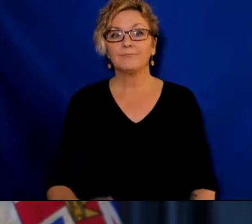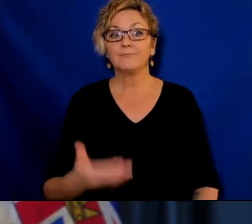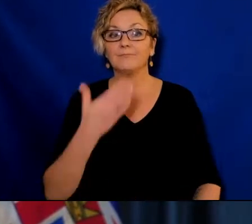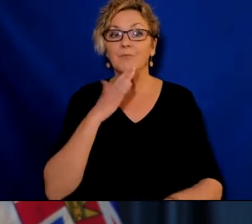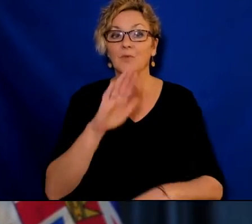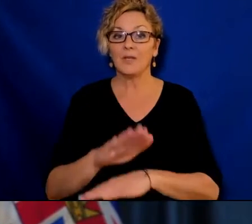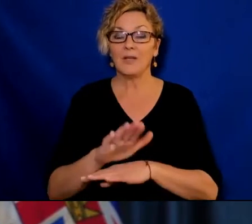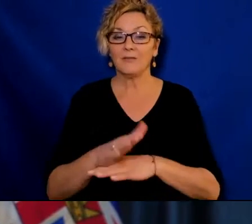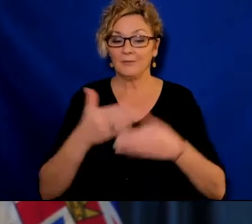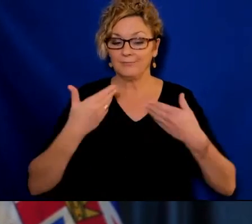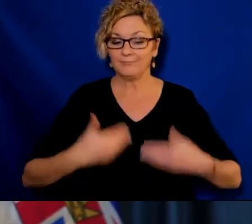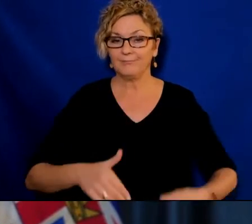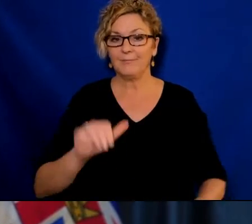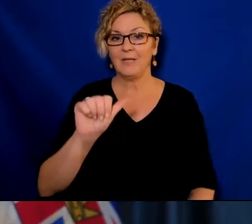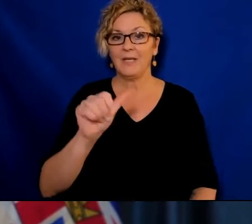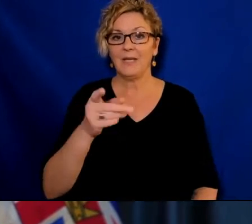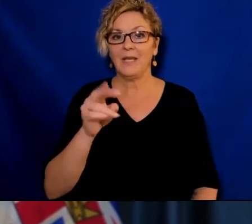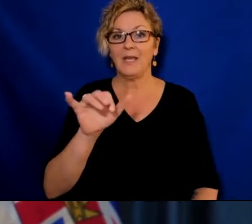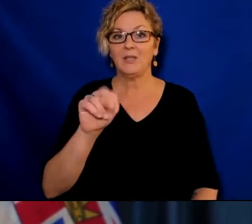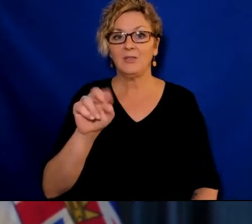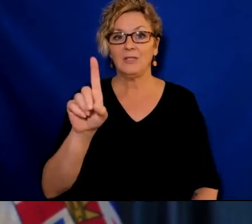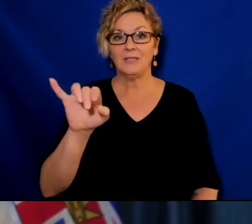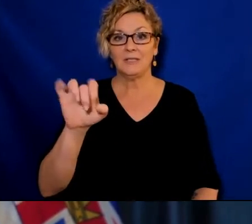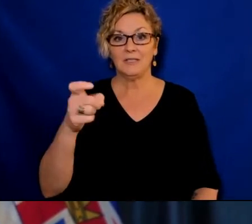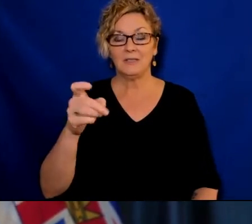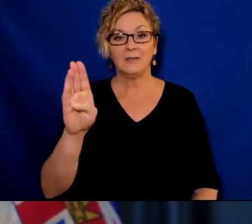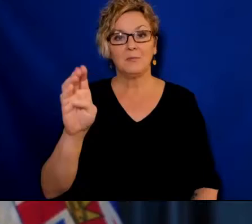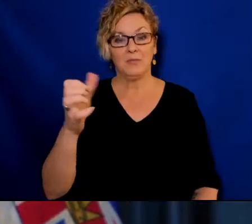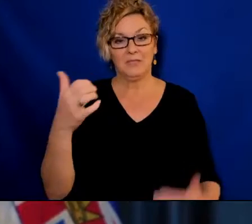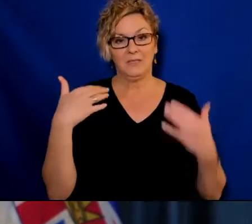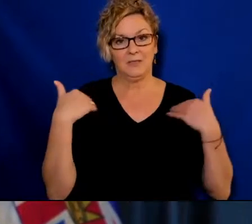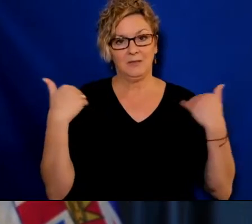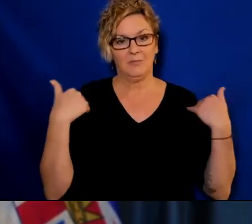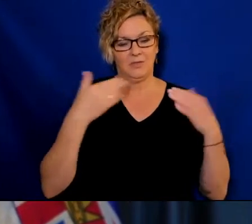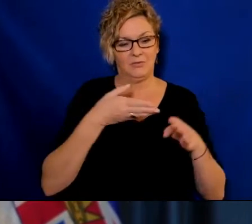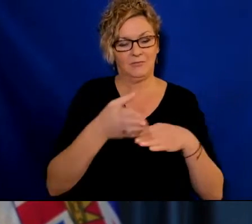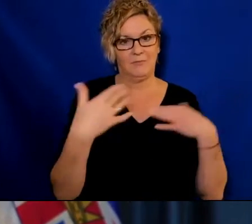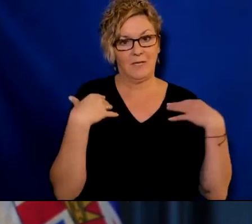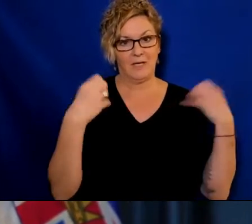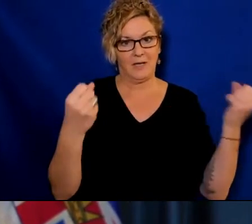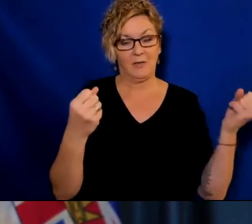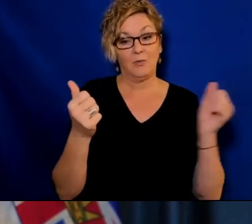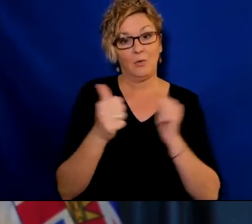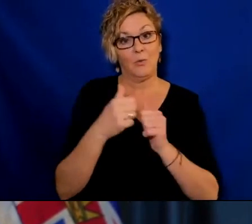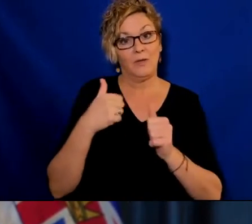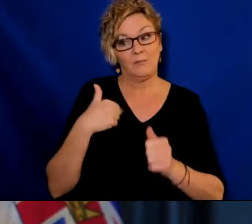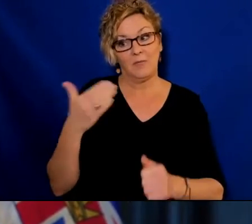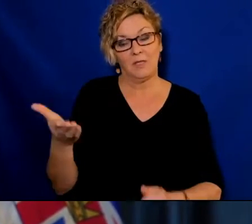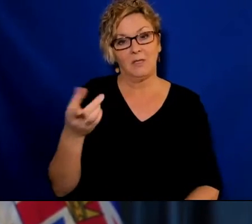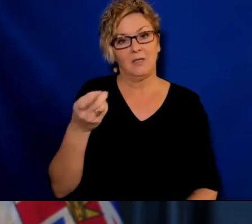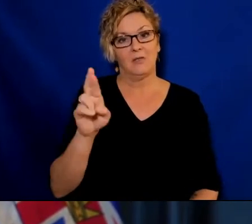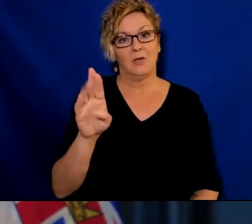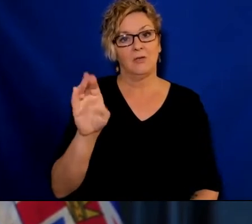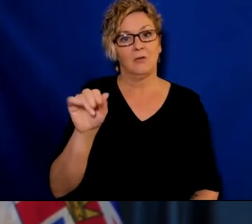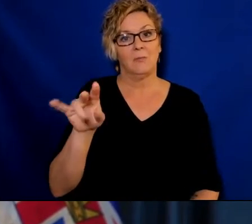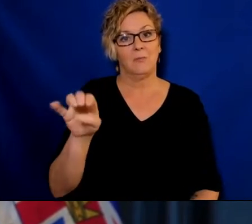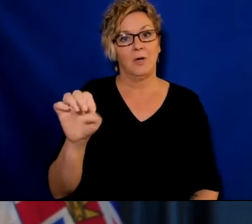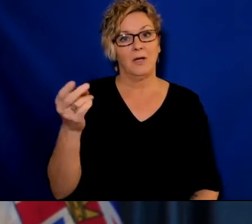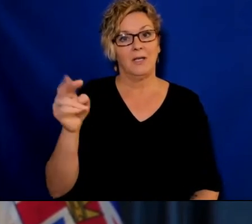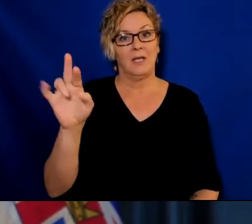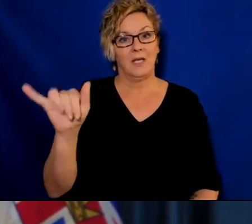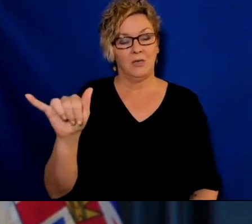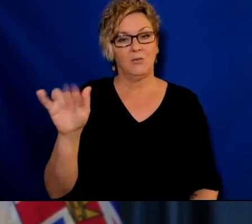Good afternoon. My name is Adrian Dix. I'm BC's Minister of Health. To my right is Dr. Bonnie Henry, BC's Provincial Health Officer. This